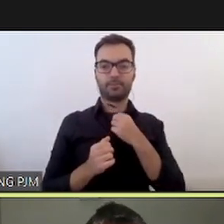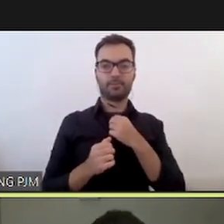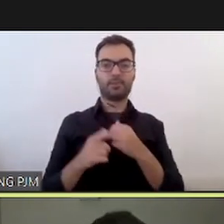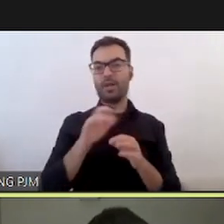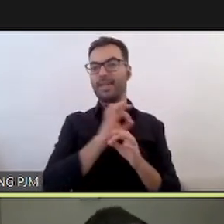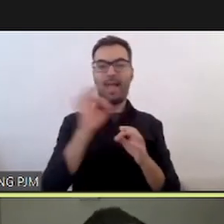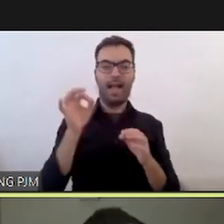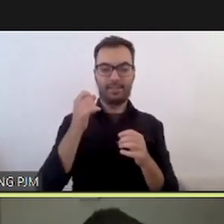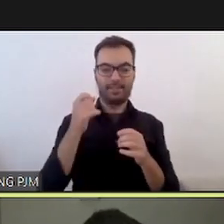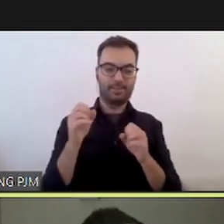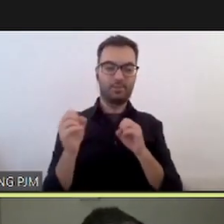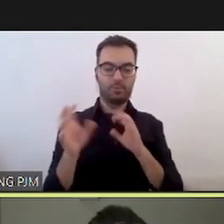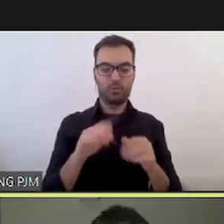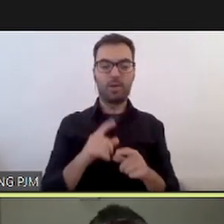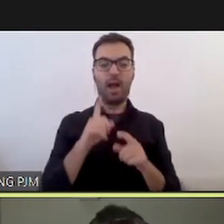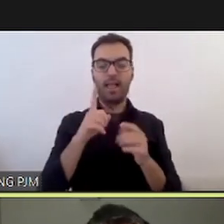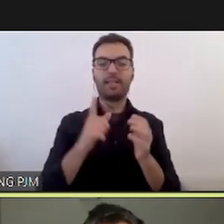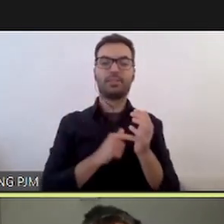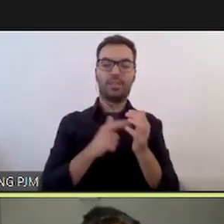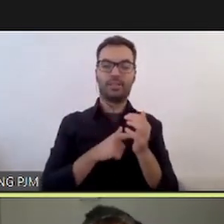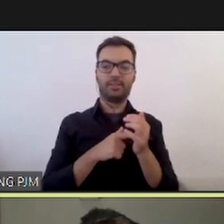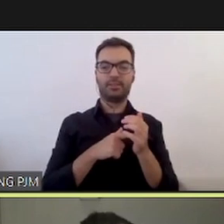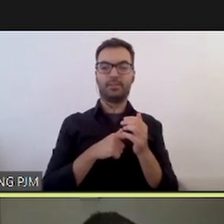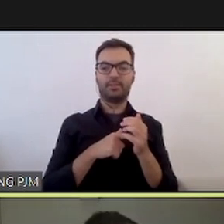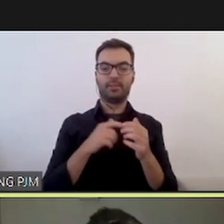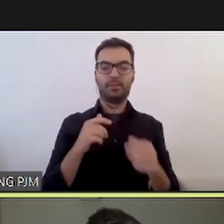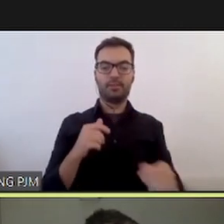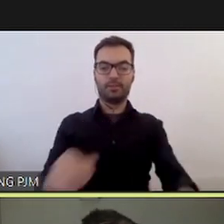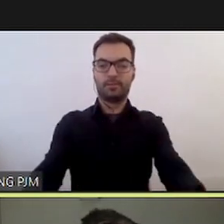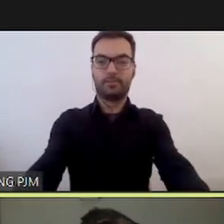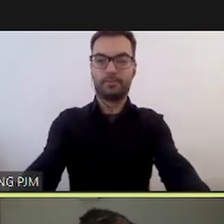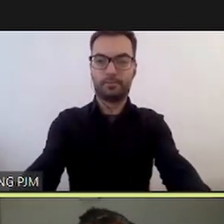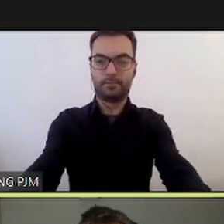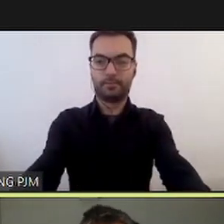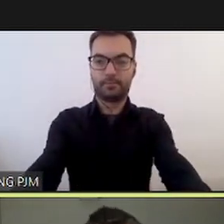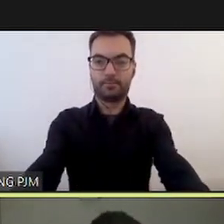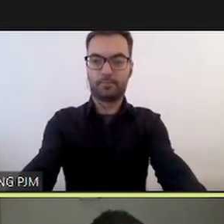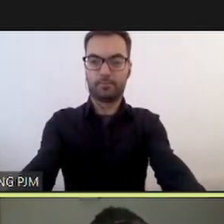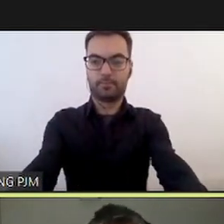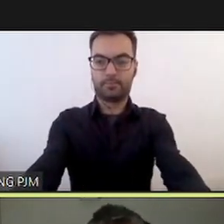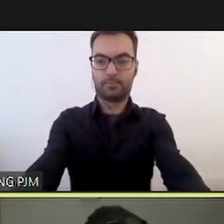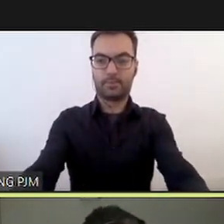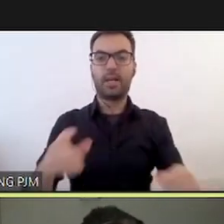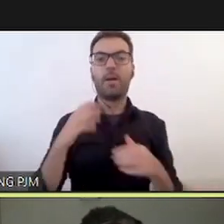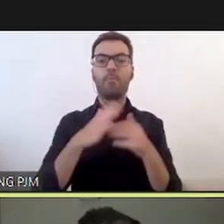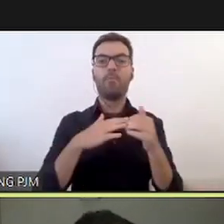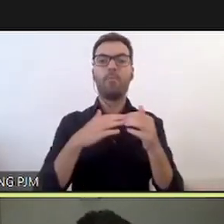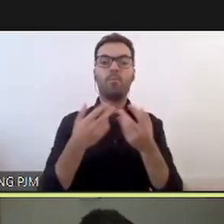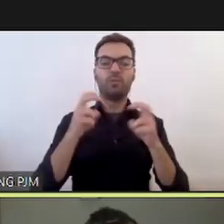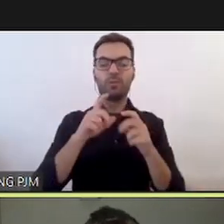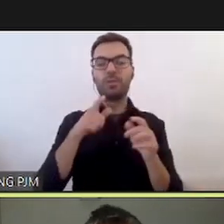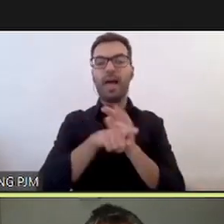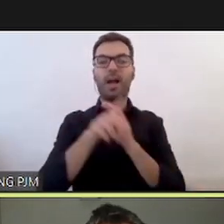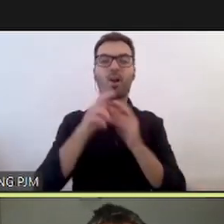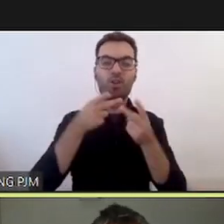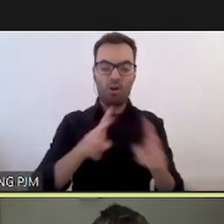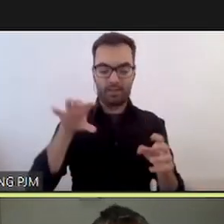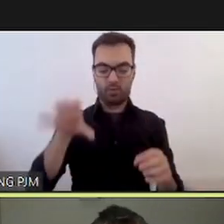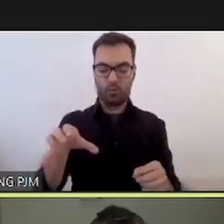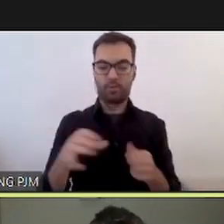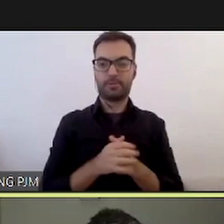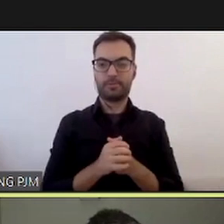but usually we're building unfortunately the product for certain people. So this is a little